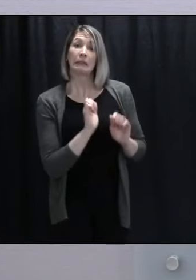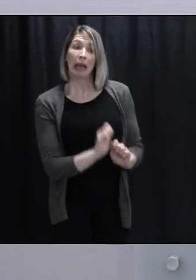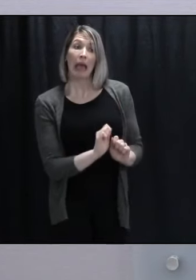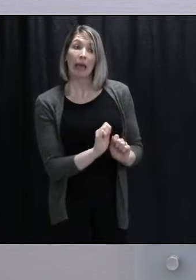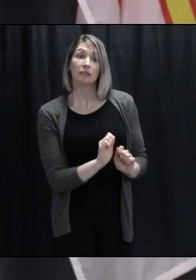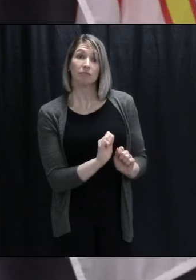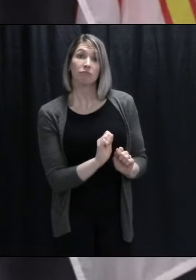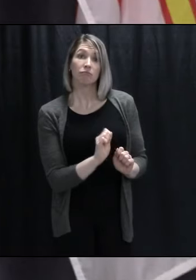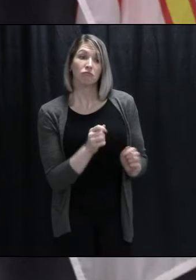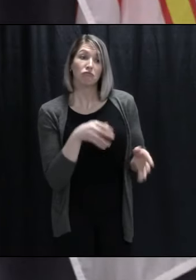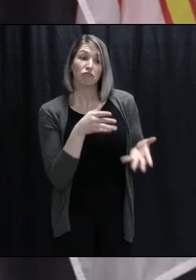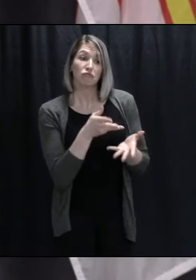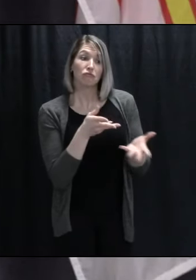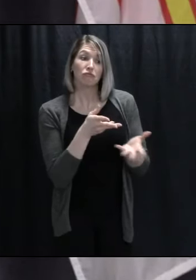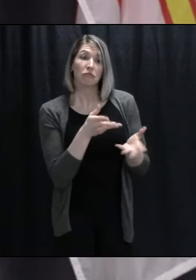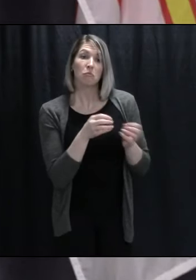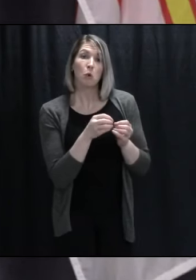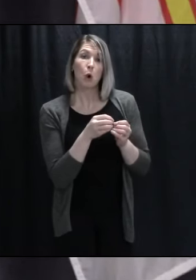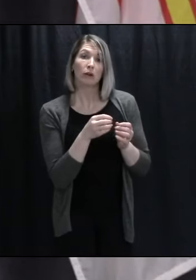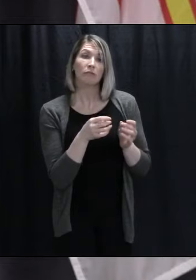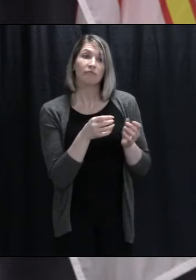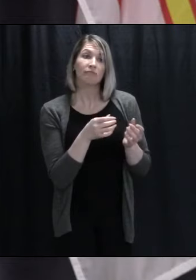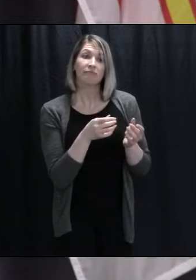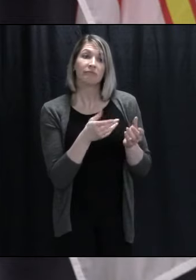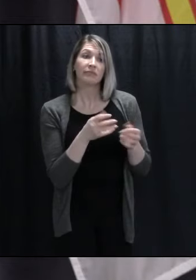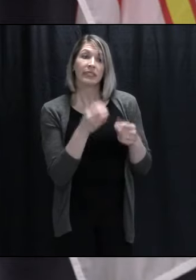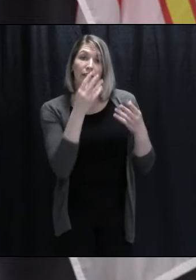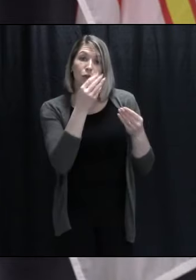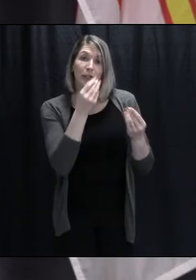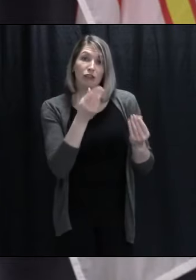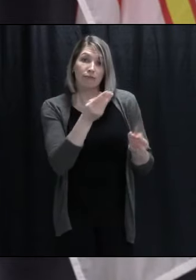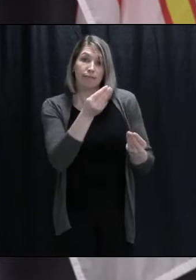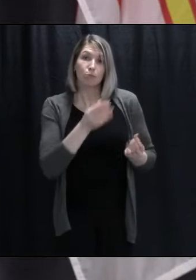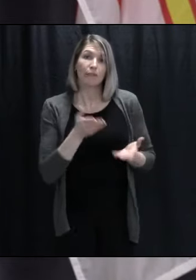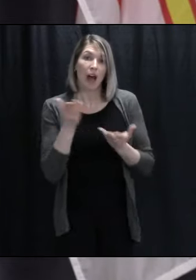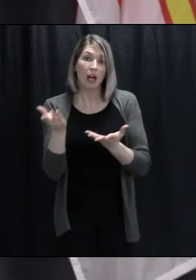Young children generally tend to do fairly well when they have